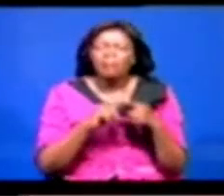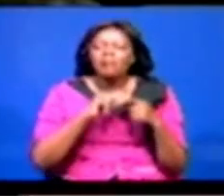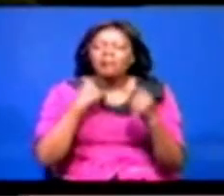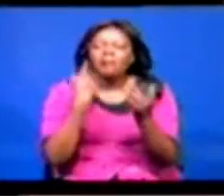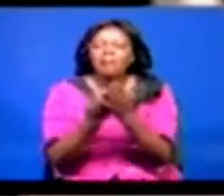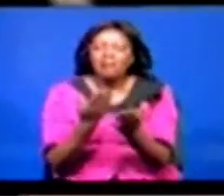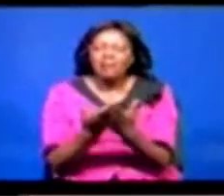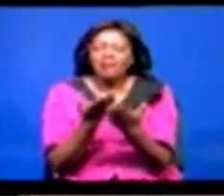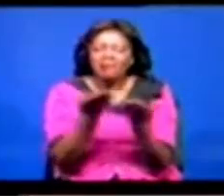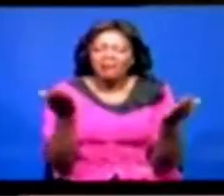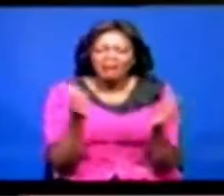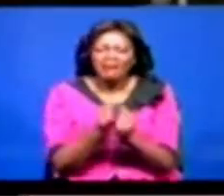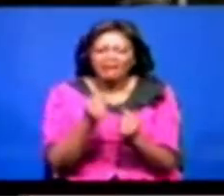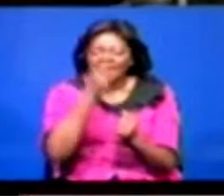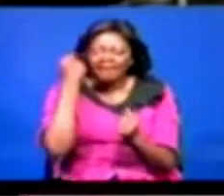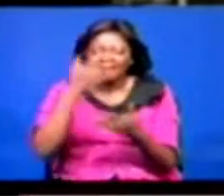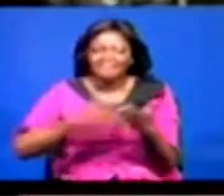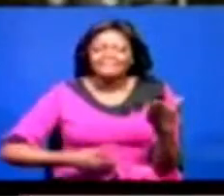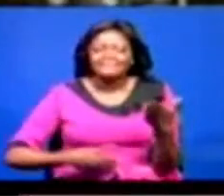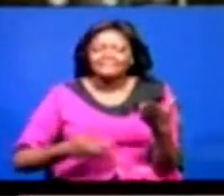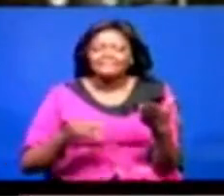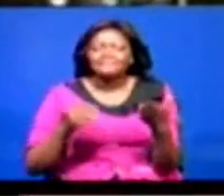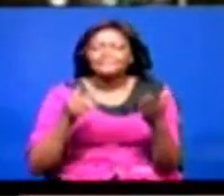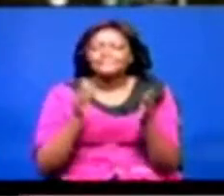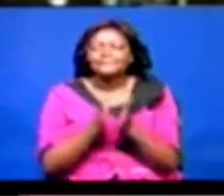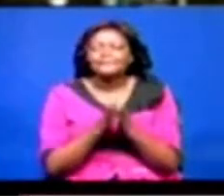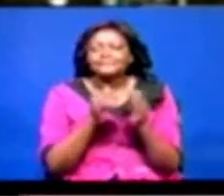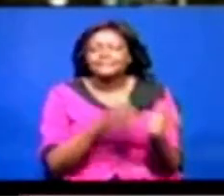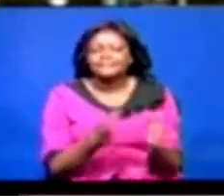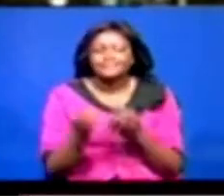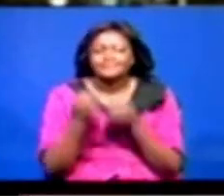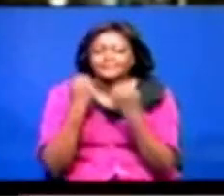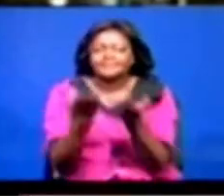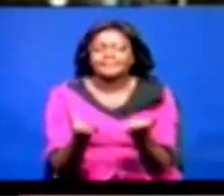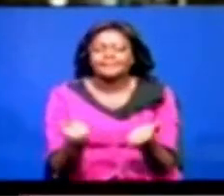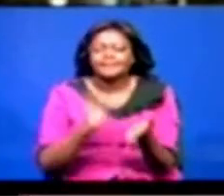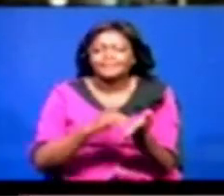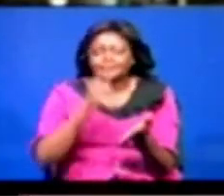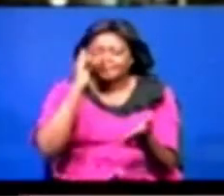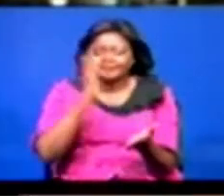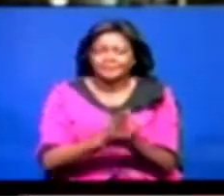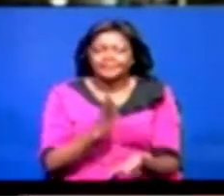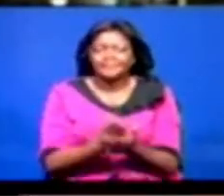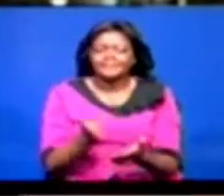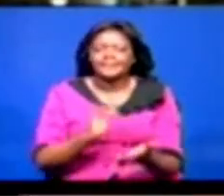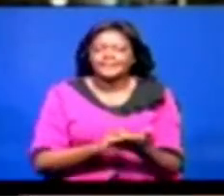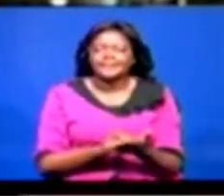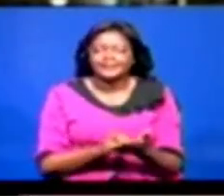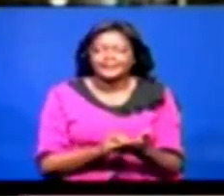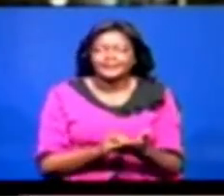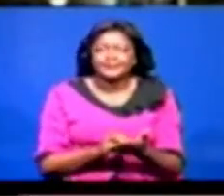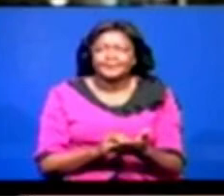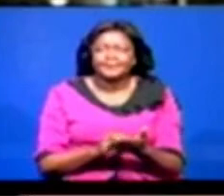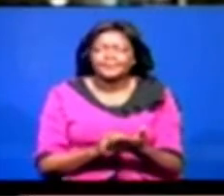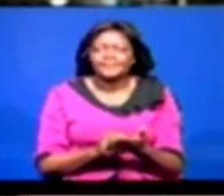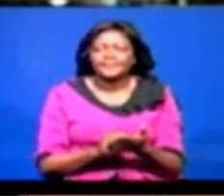their original form, an opportunity is then presented again for verification,